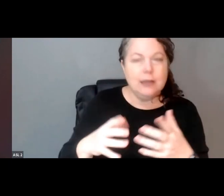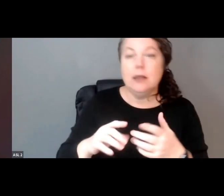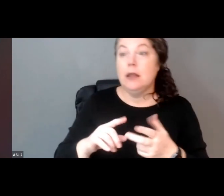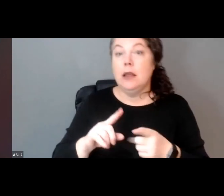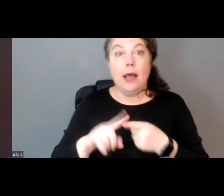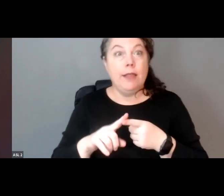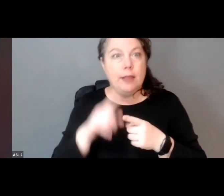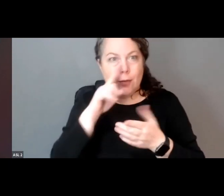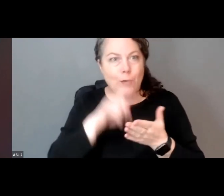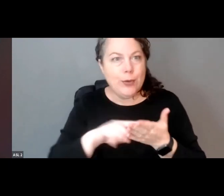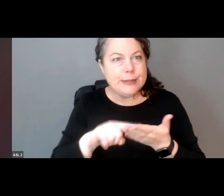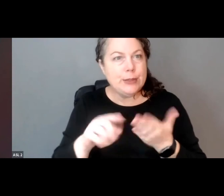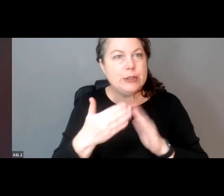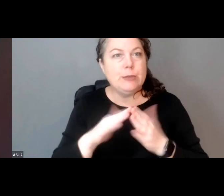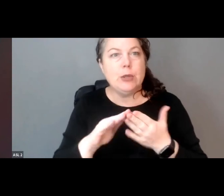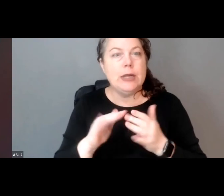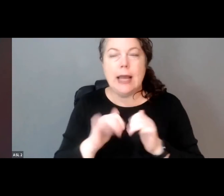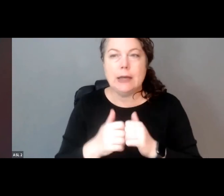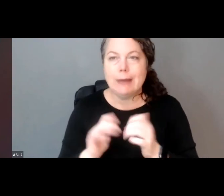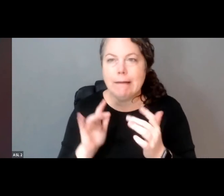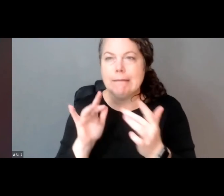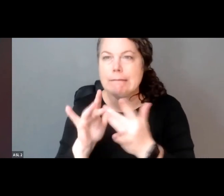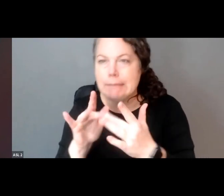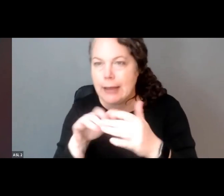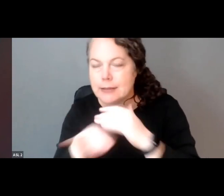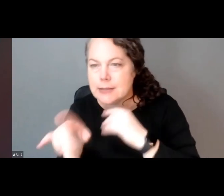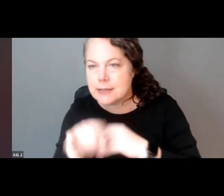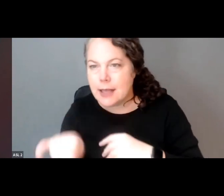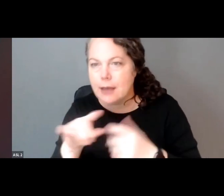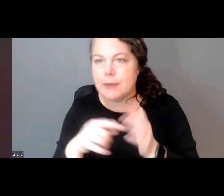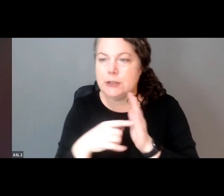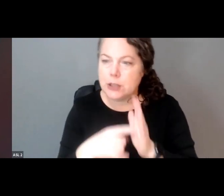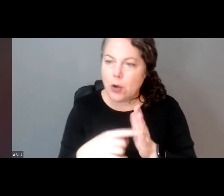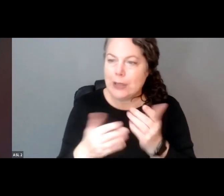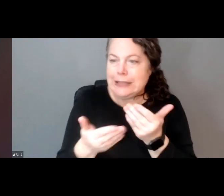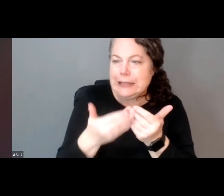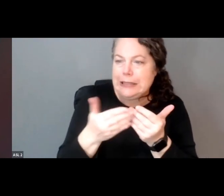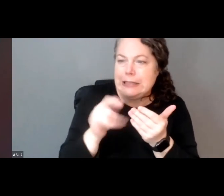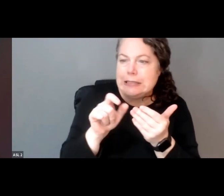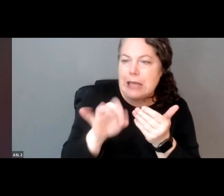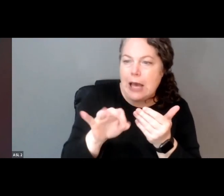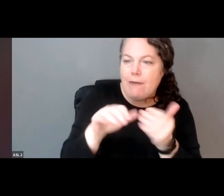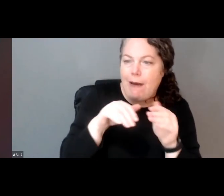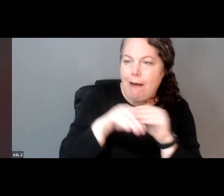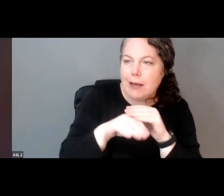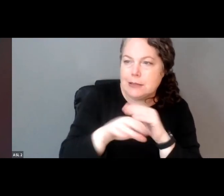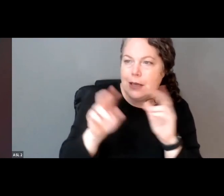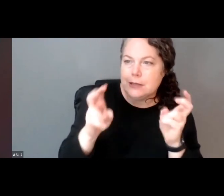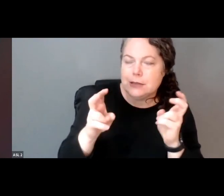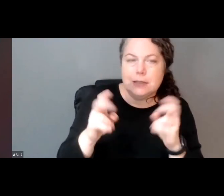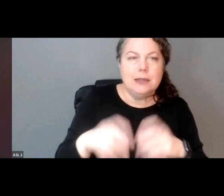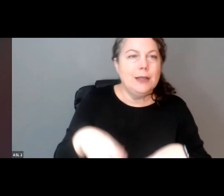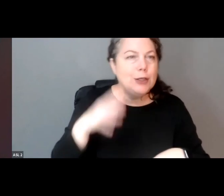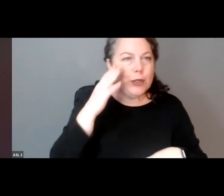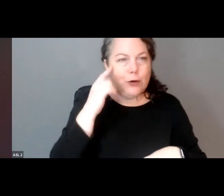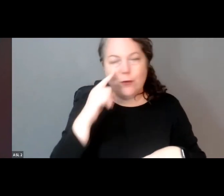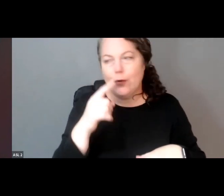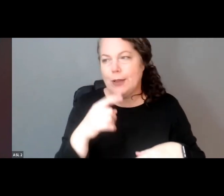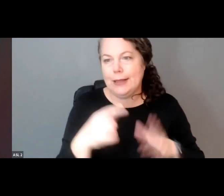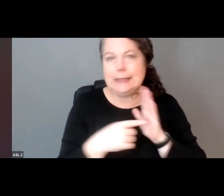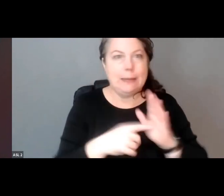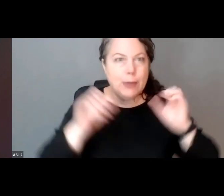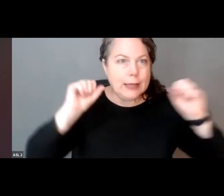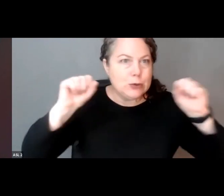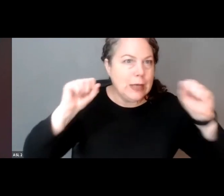show the ease of access for engaging or in some cases like exercise and fitness